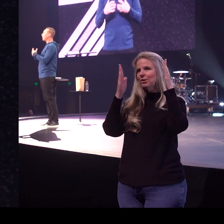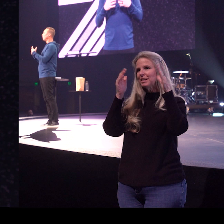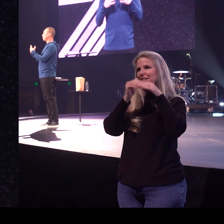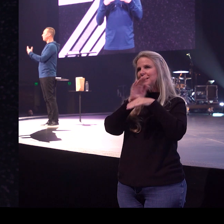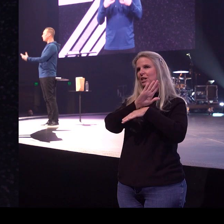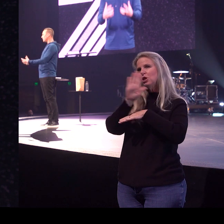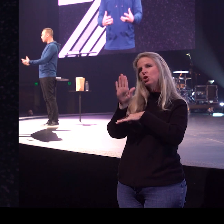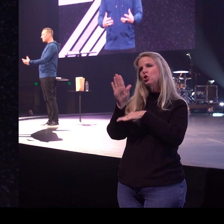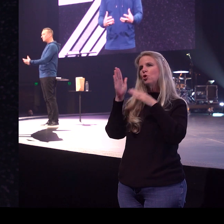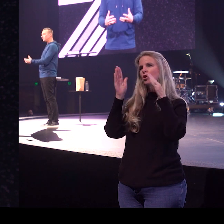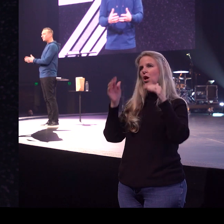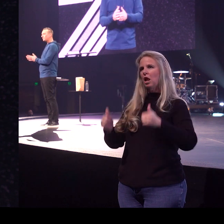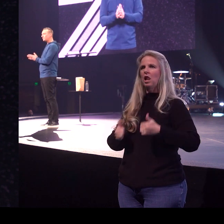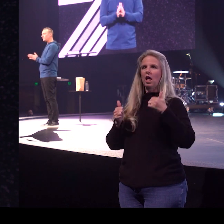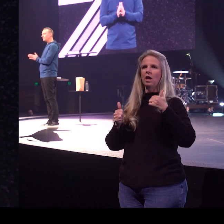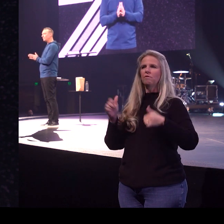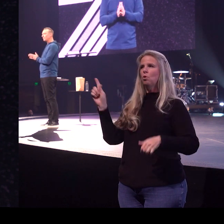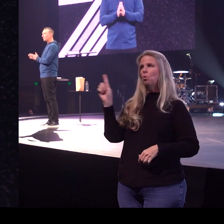Where are you focused?